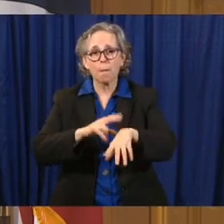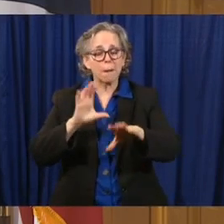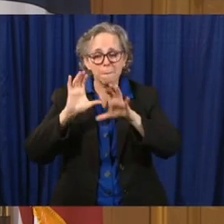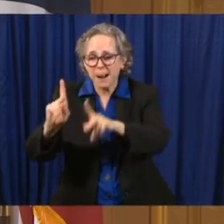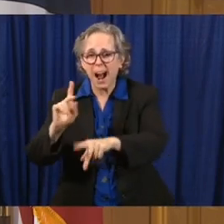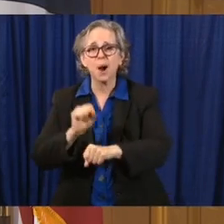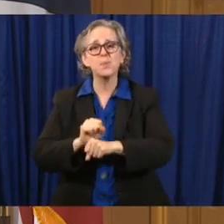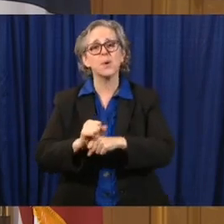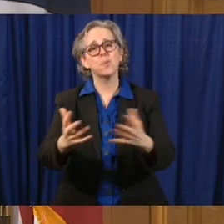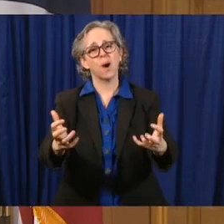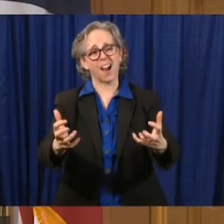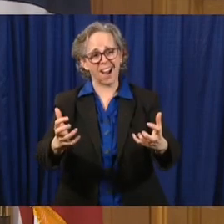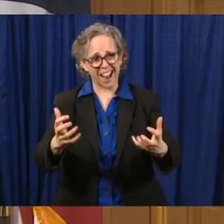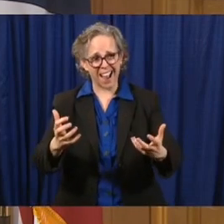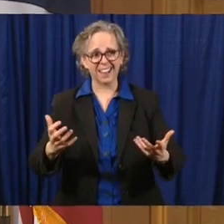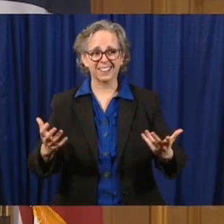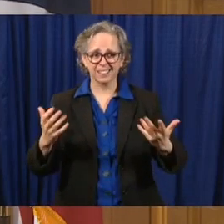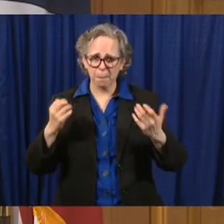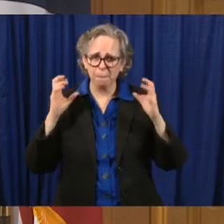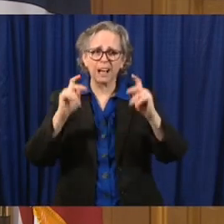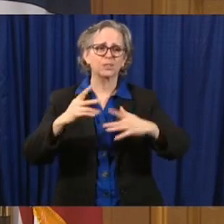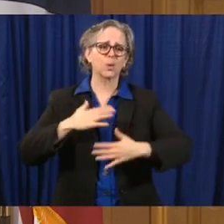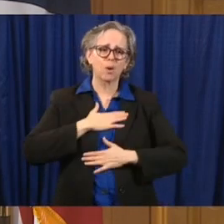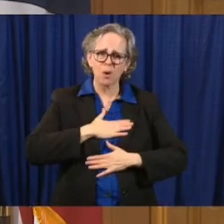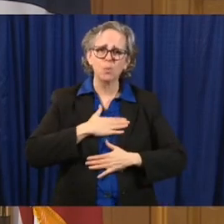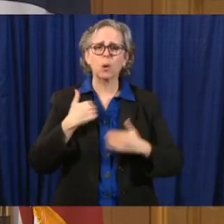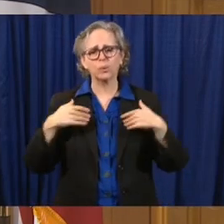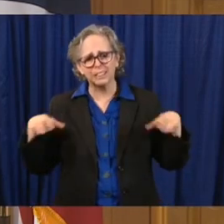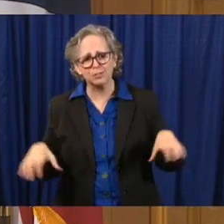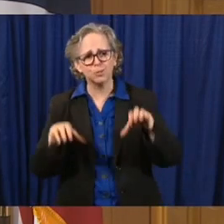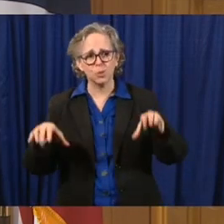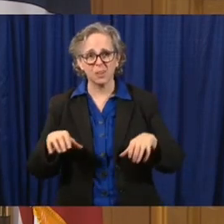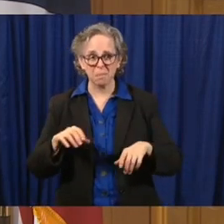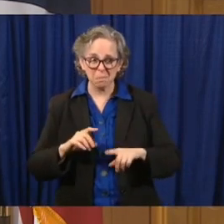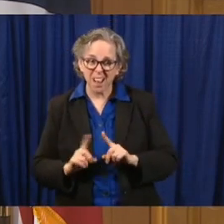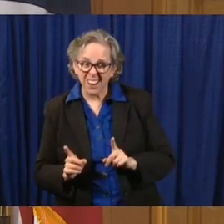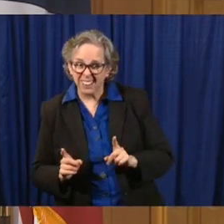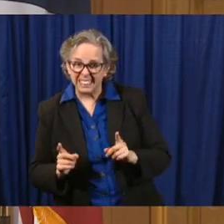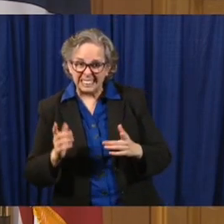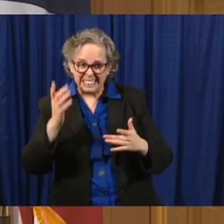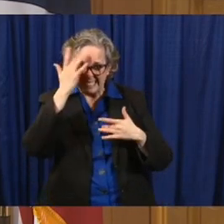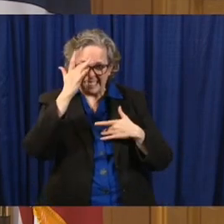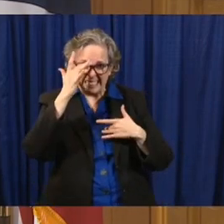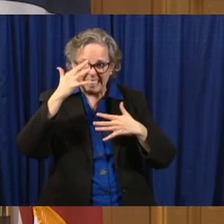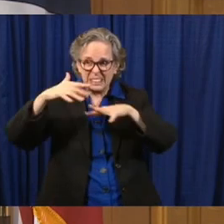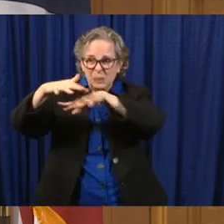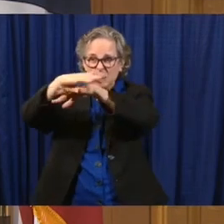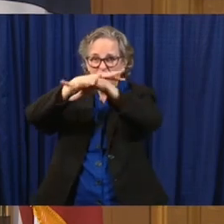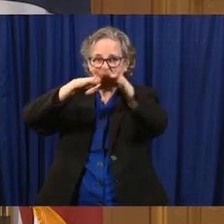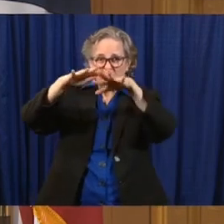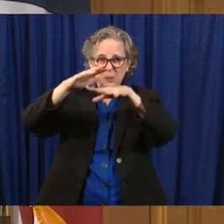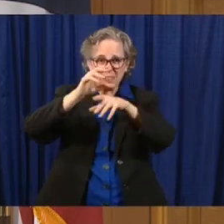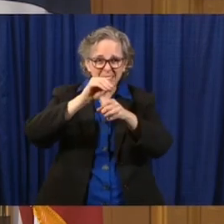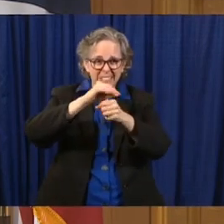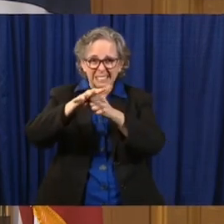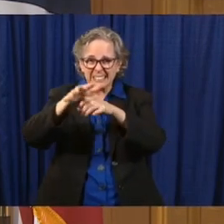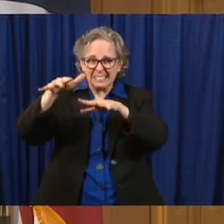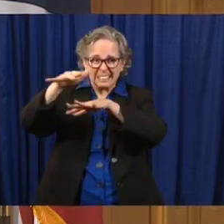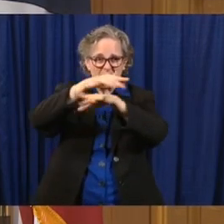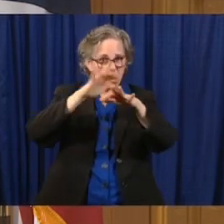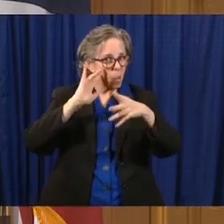the governors are going to do this? I mean, this is a work in progress. We all are trying to work our way through it and figure